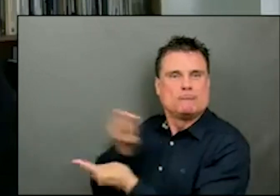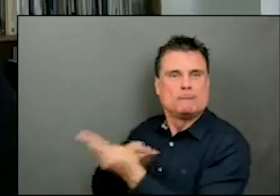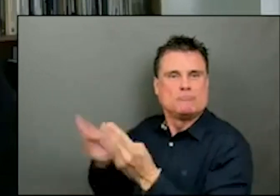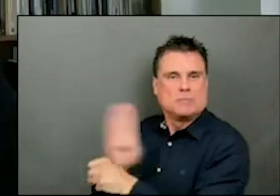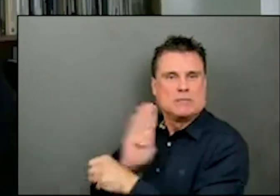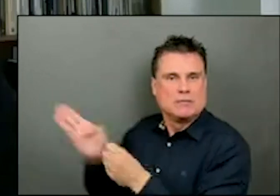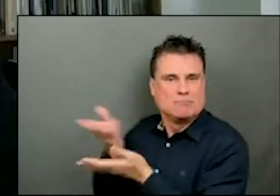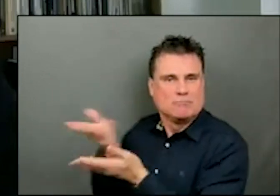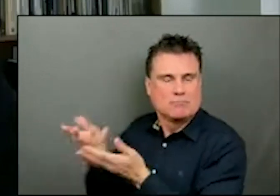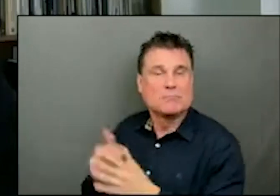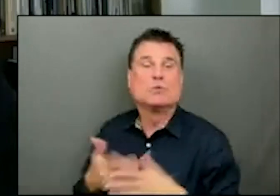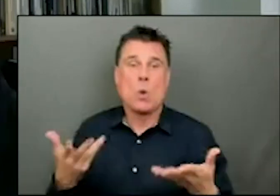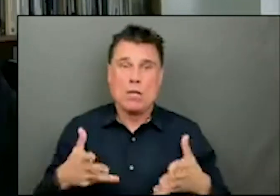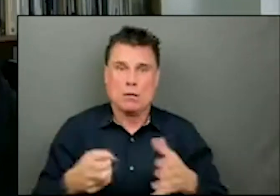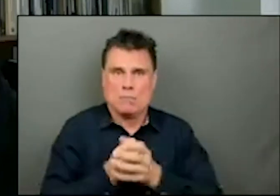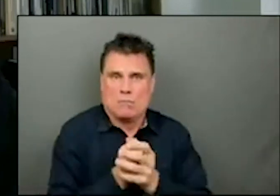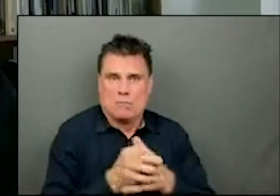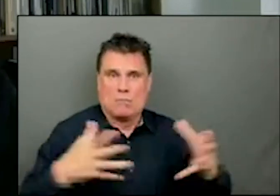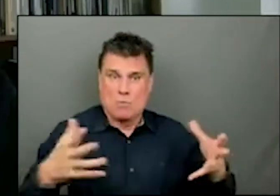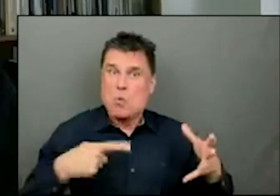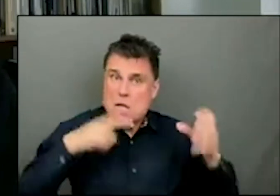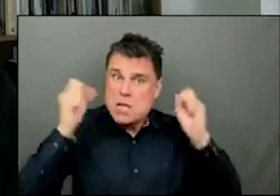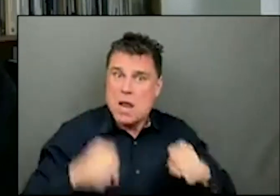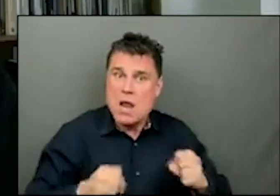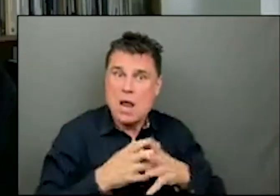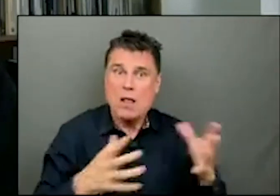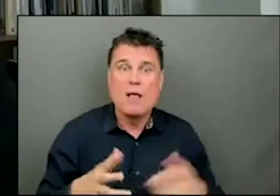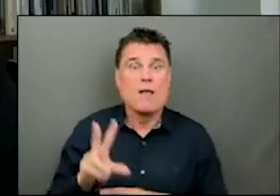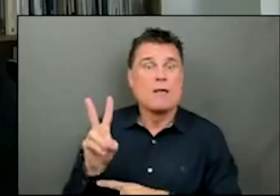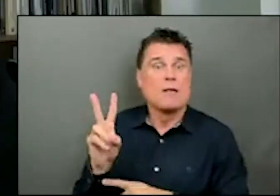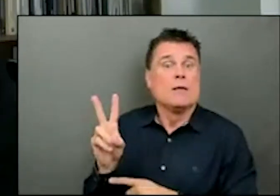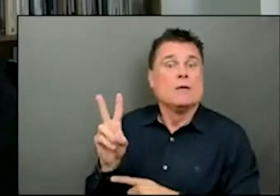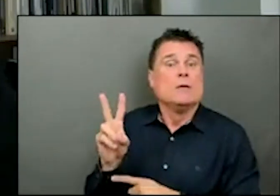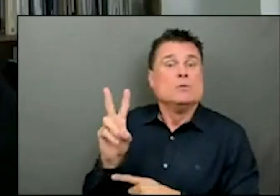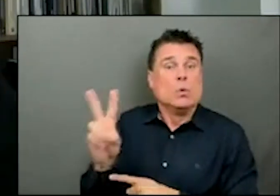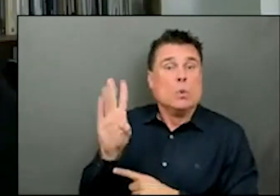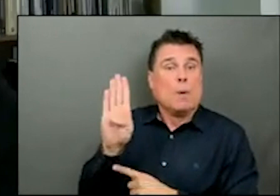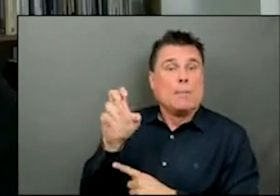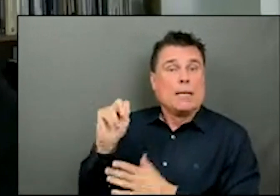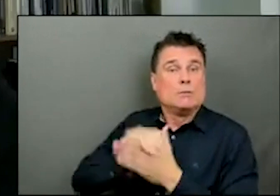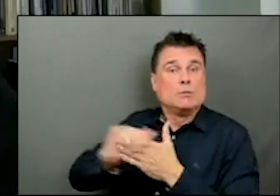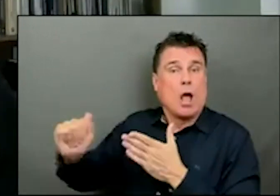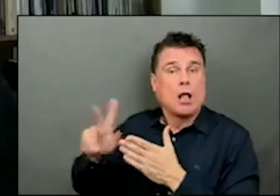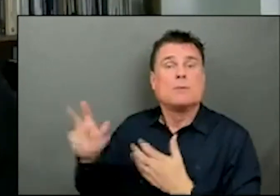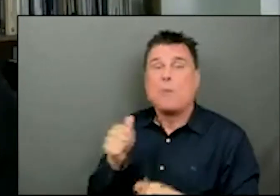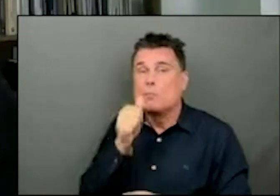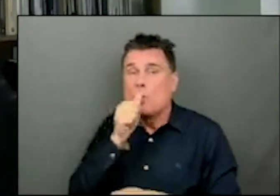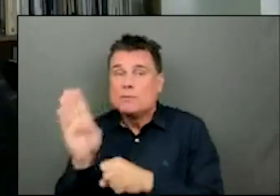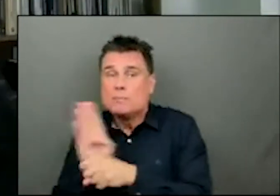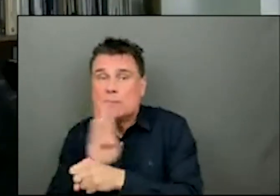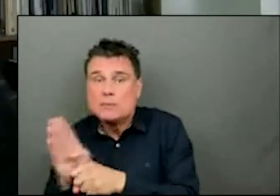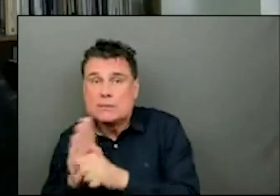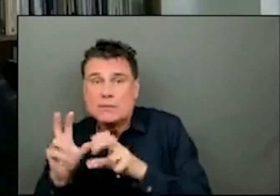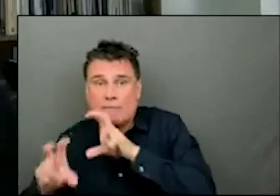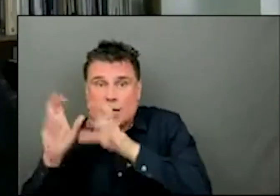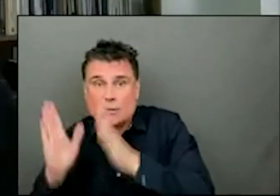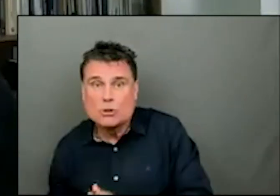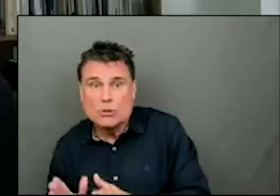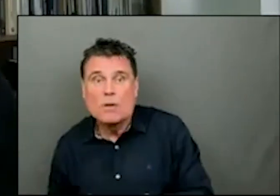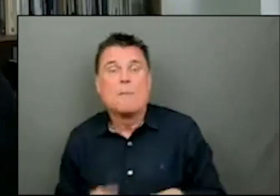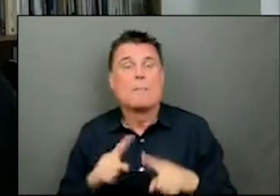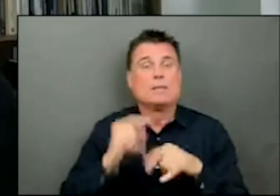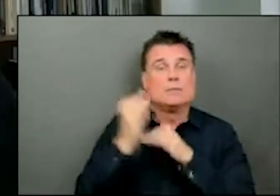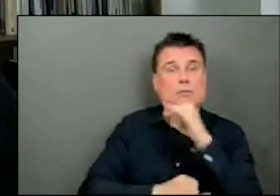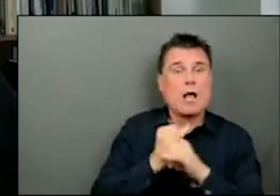possibly as large as $2 billion, by leveraging private Canadian and international investments. InBC signals